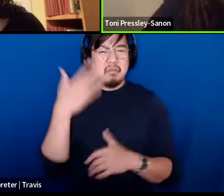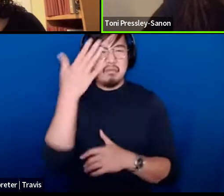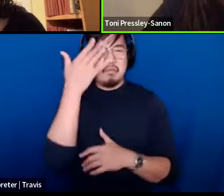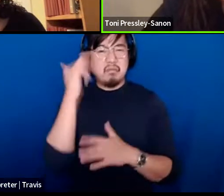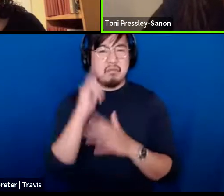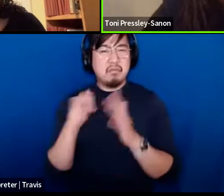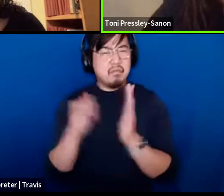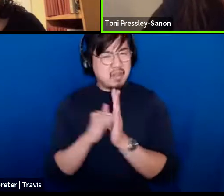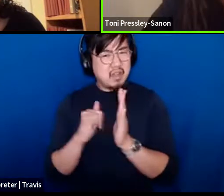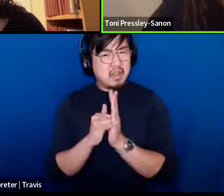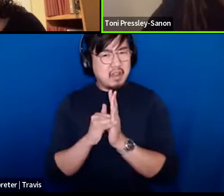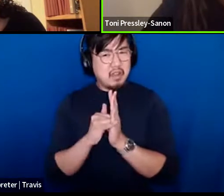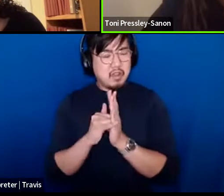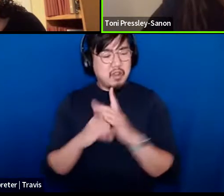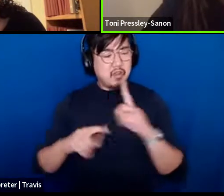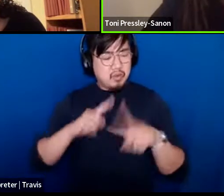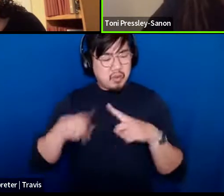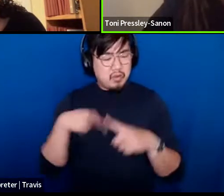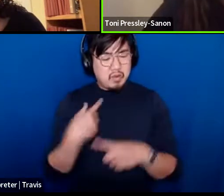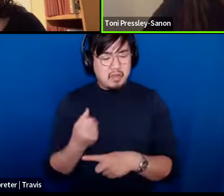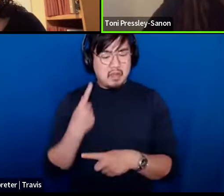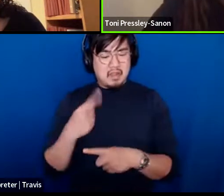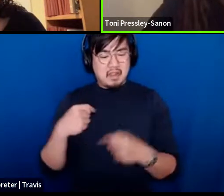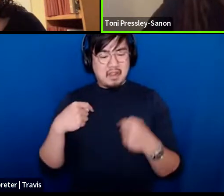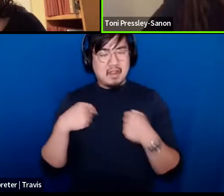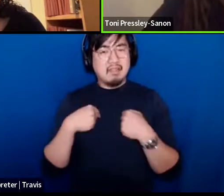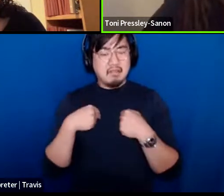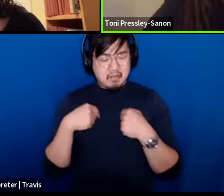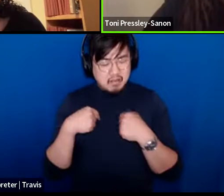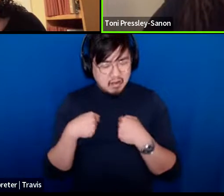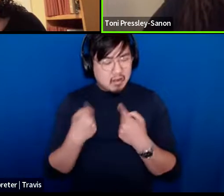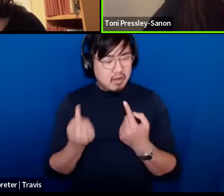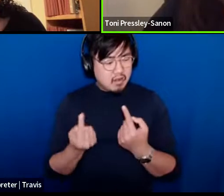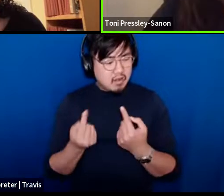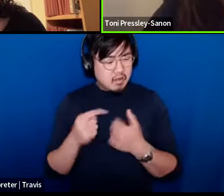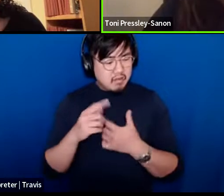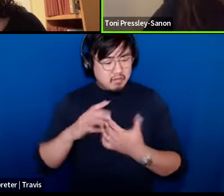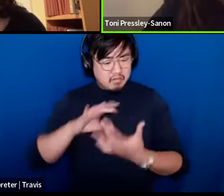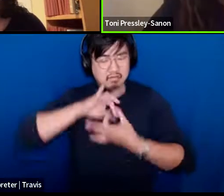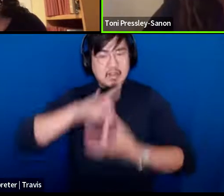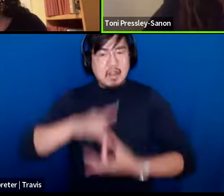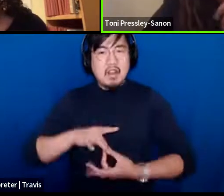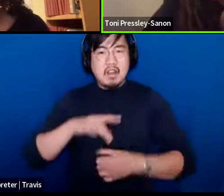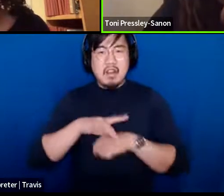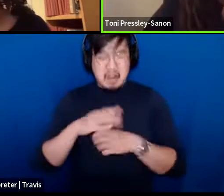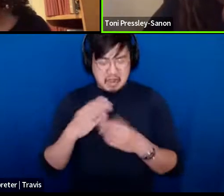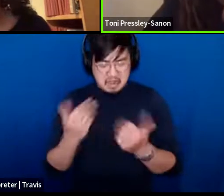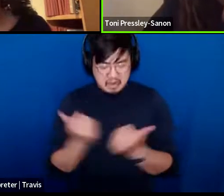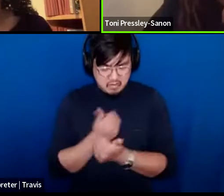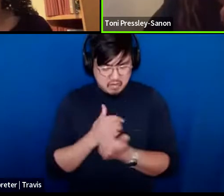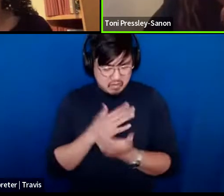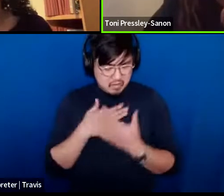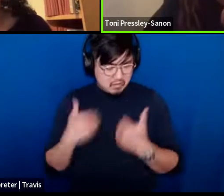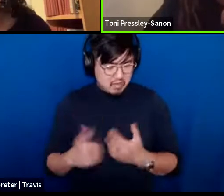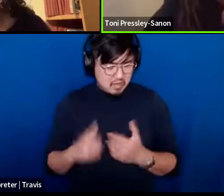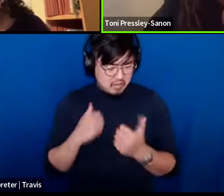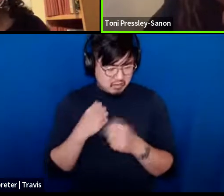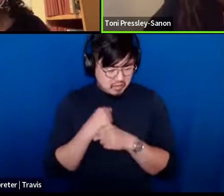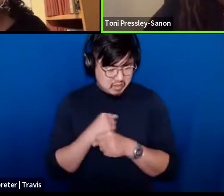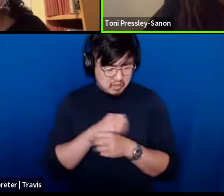Once you understand that you are the earth, right? We are the earth. It changes your relationship to everything.